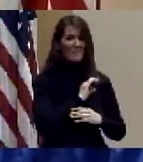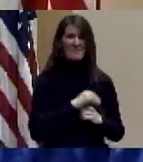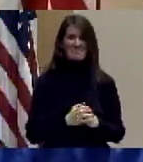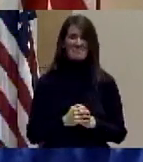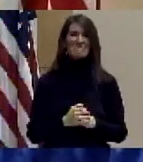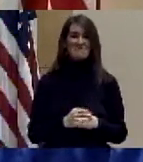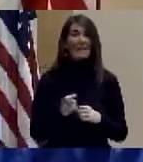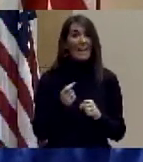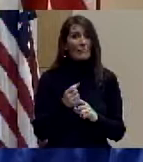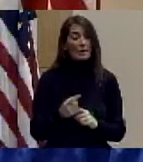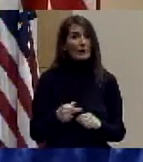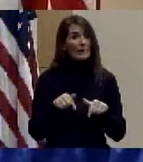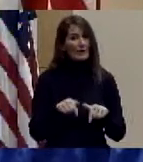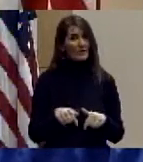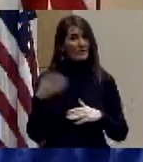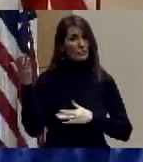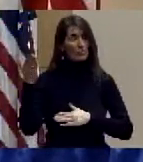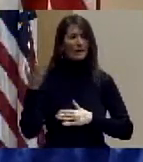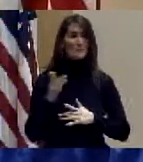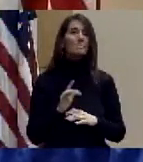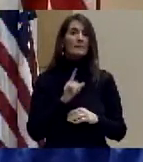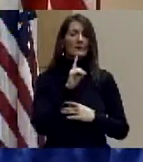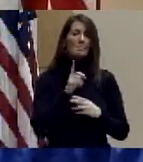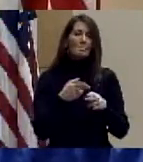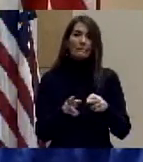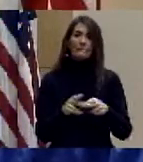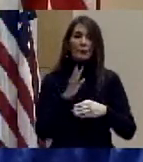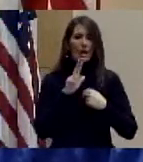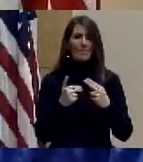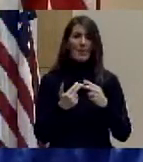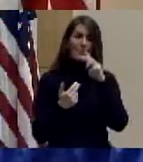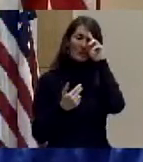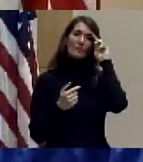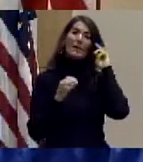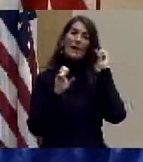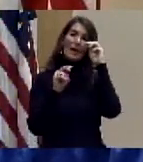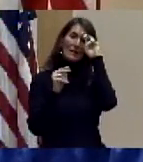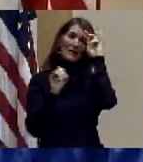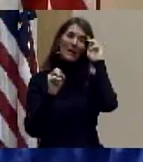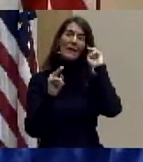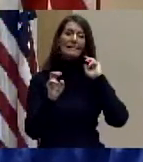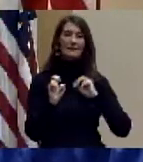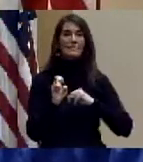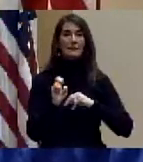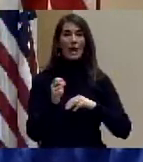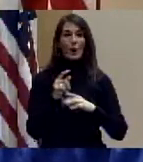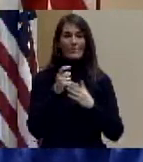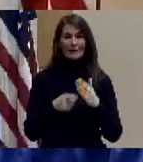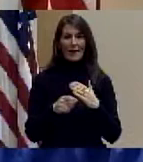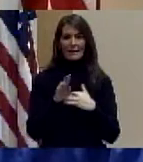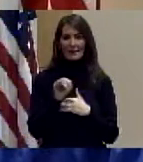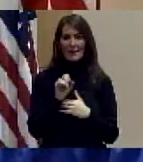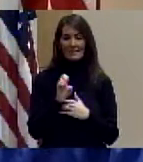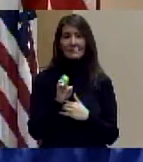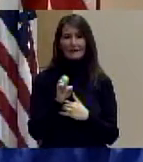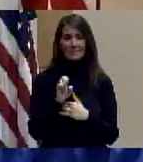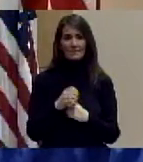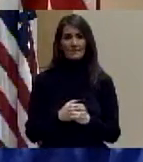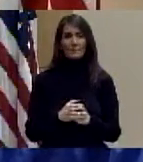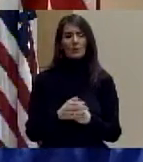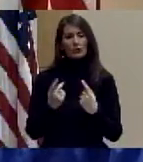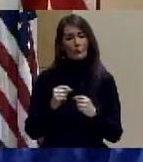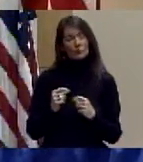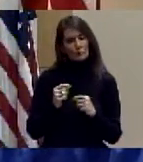Each year in this address, I touch on the importance of enhancing our tax base as we fight to keep taxes in check in the face of cost